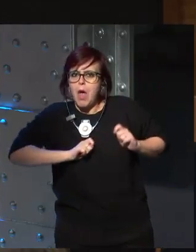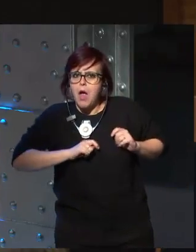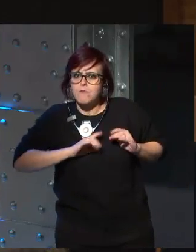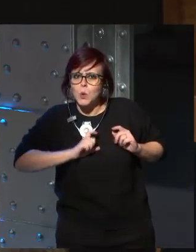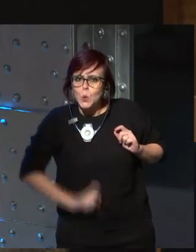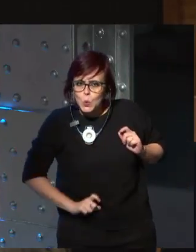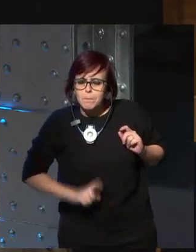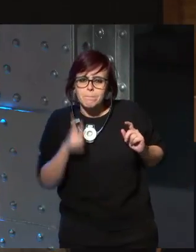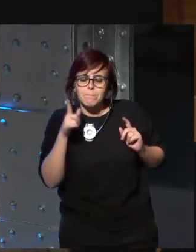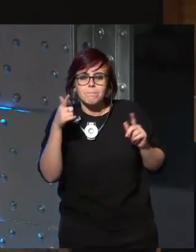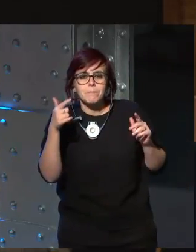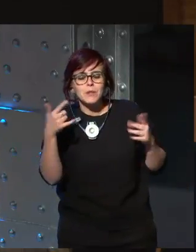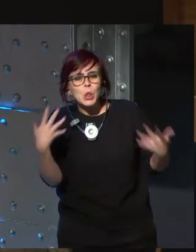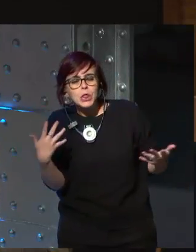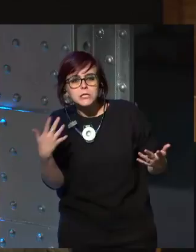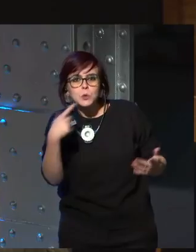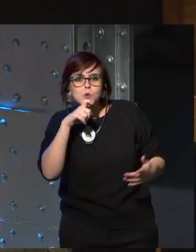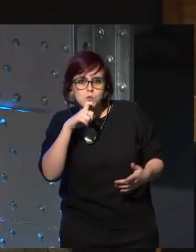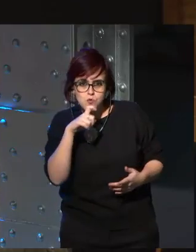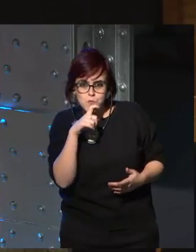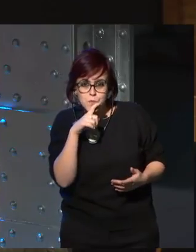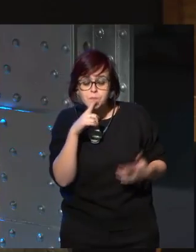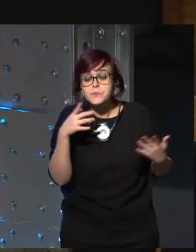how much the compression applied to MP3s